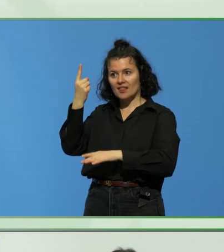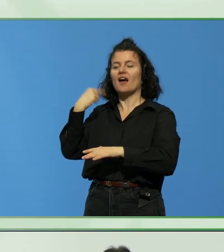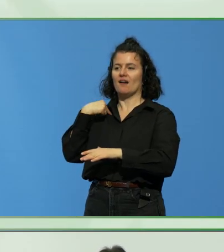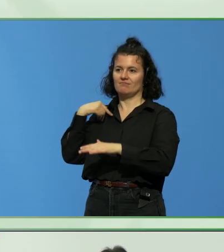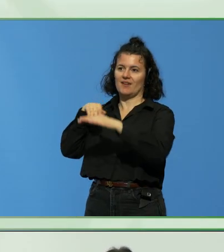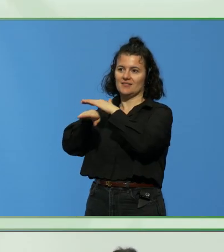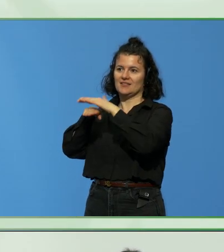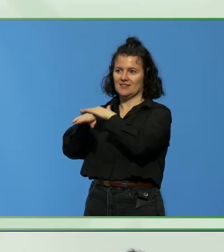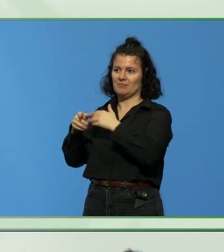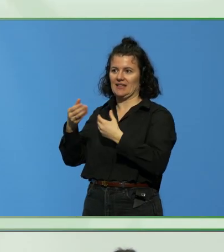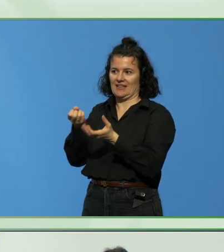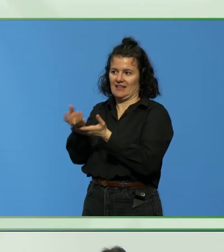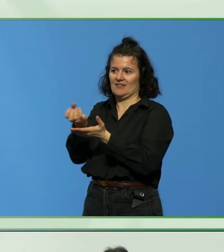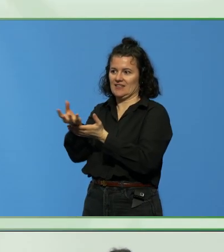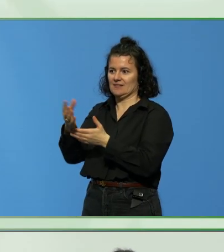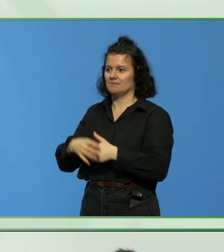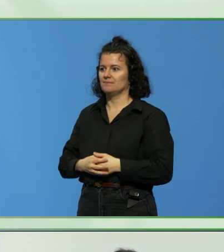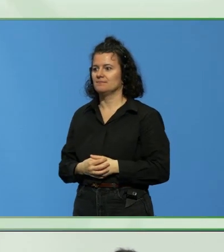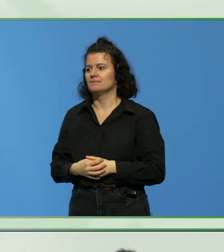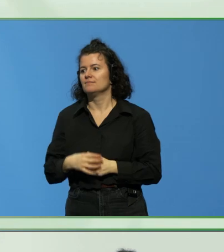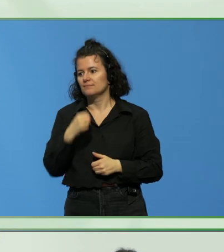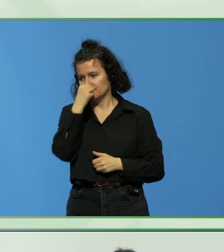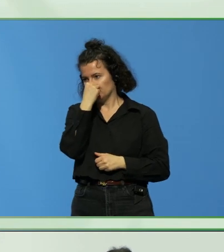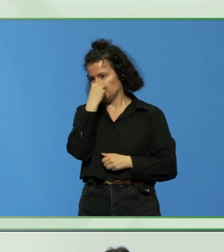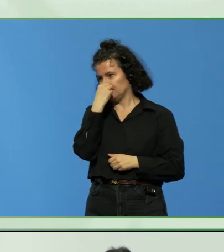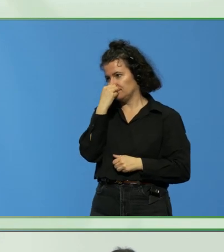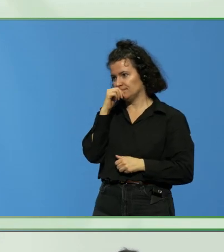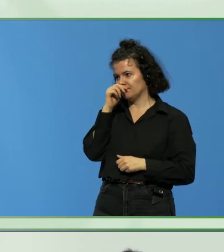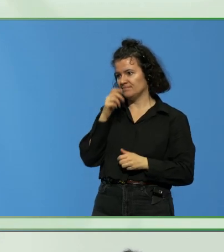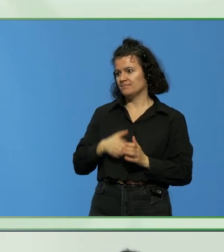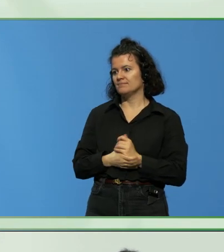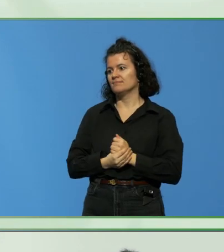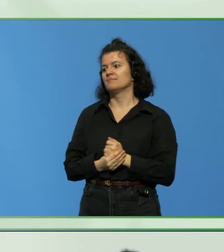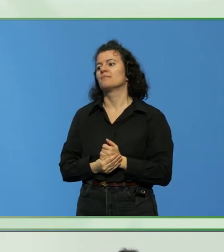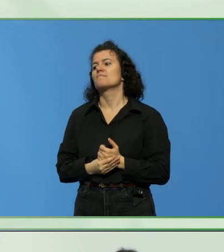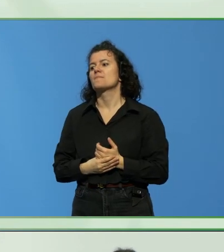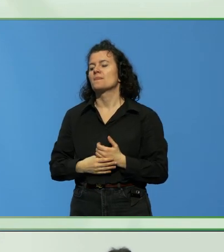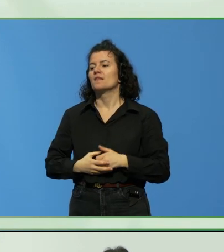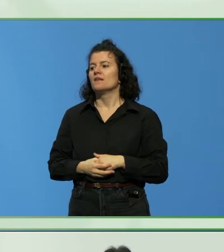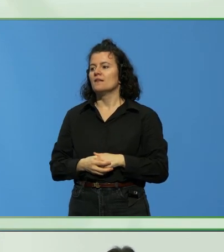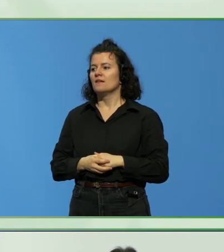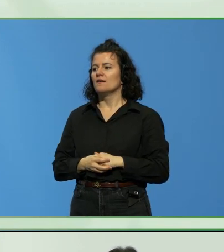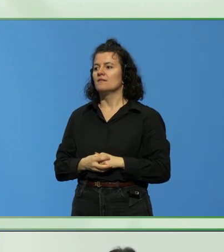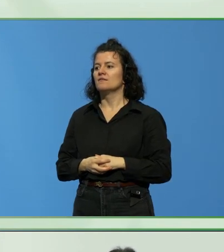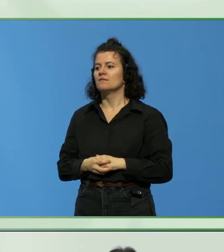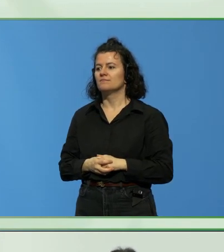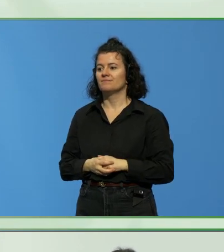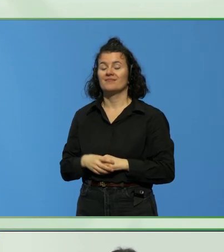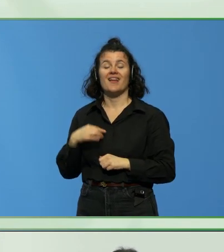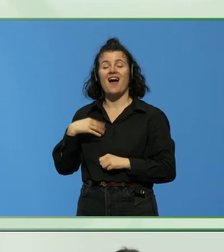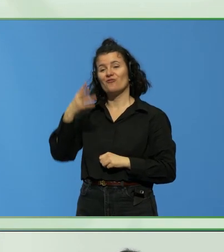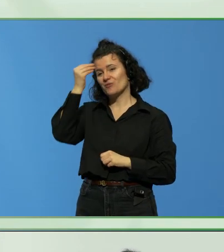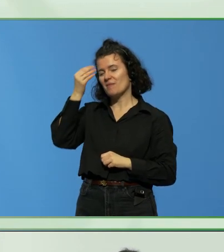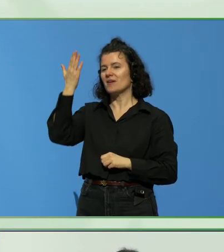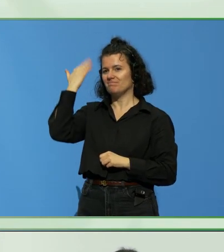One moment stayed with me. During the event, a visitor asked me if I was